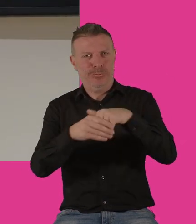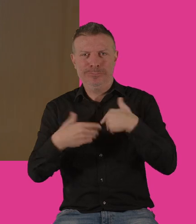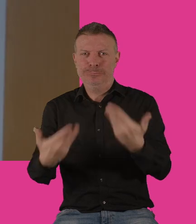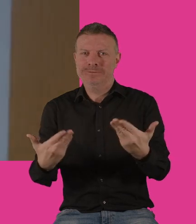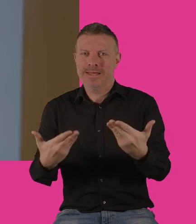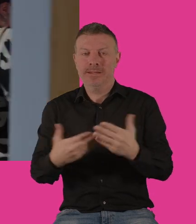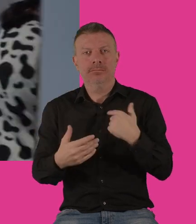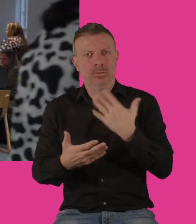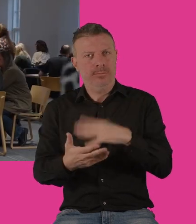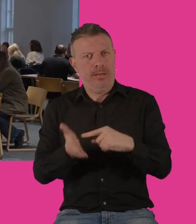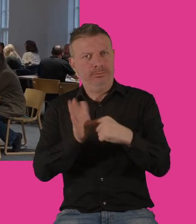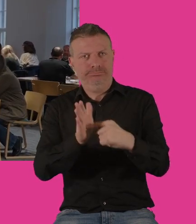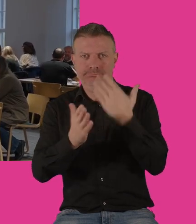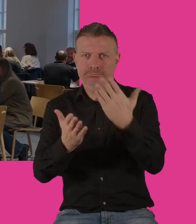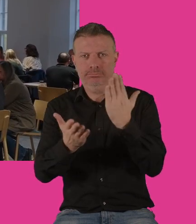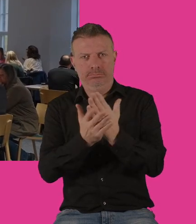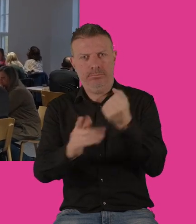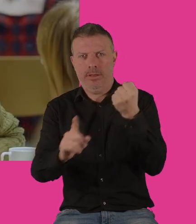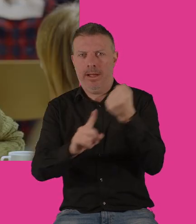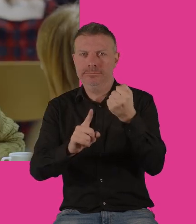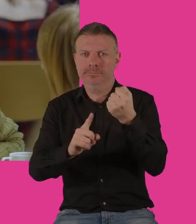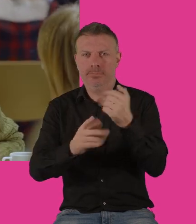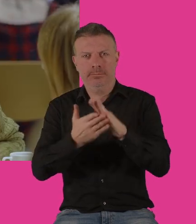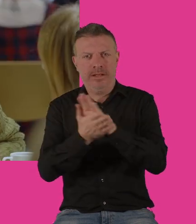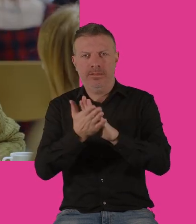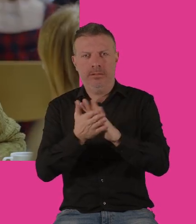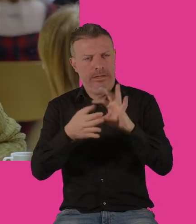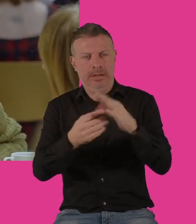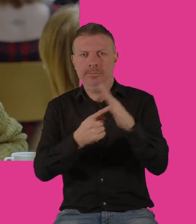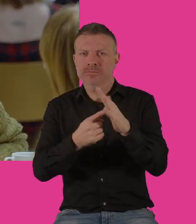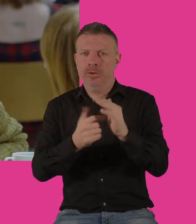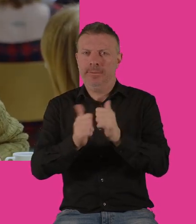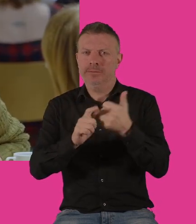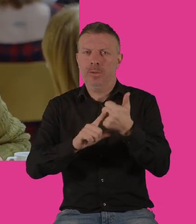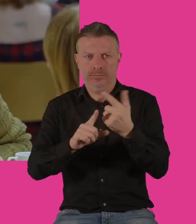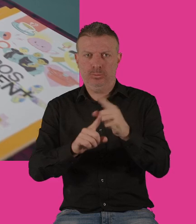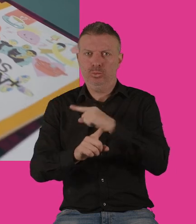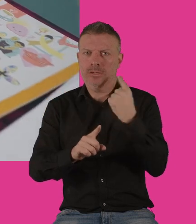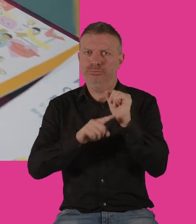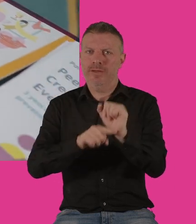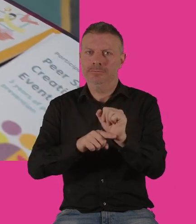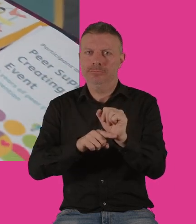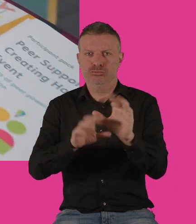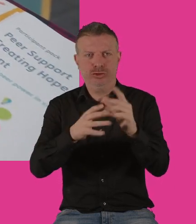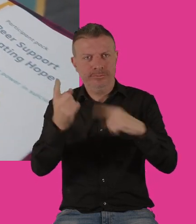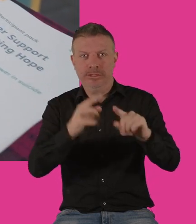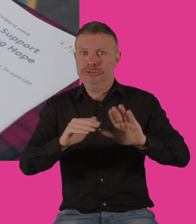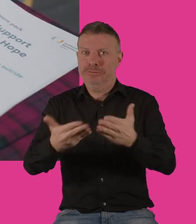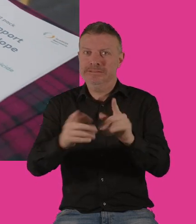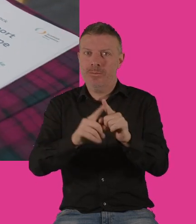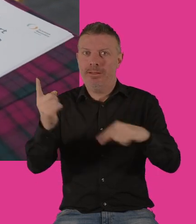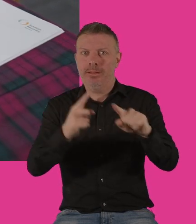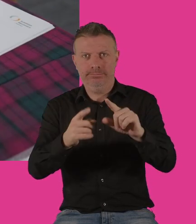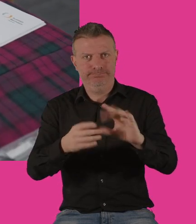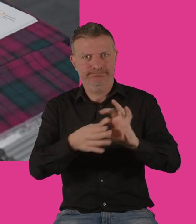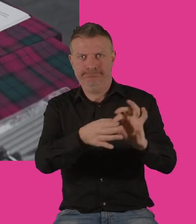today. We wanted to be able to share what was so impactful and meaningful about peer support and suicide prevention with other groups and services in